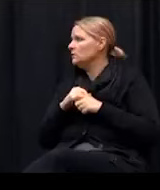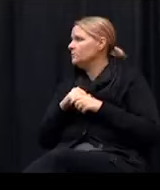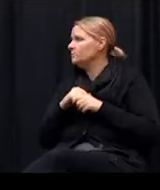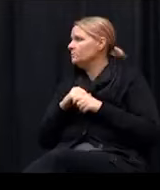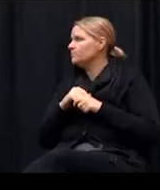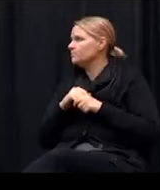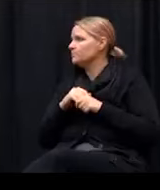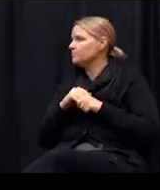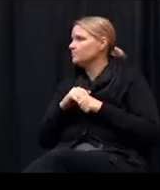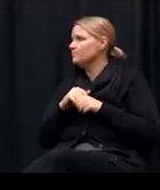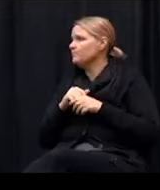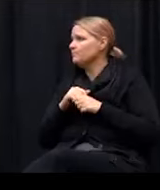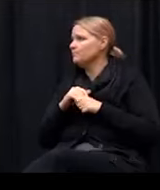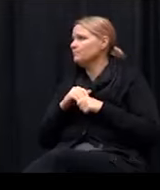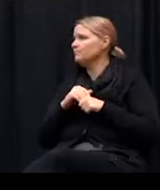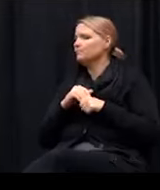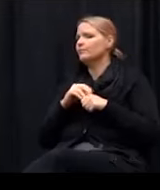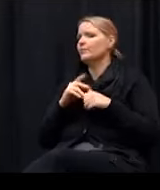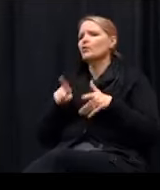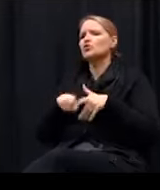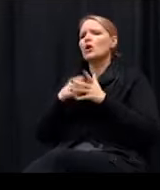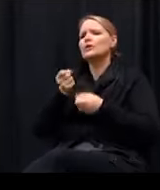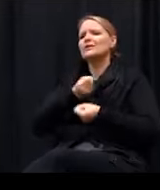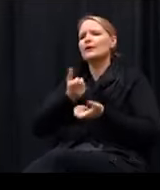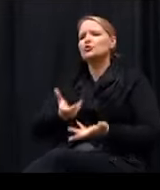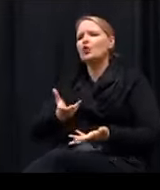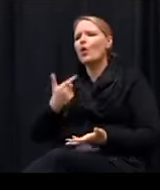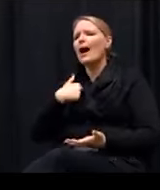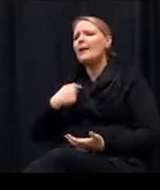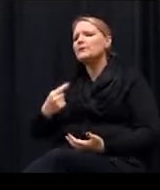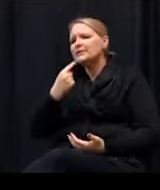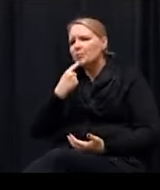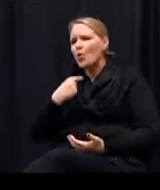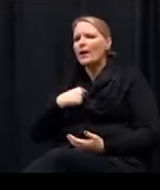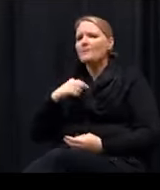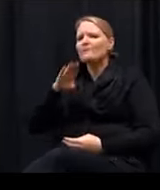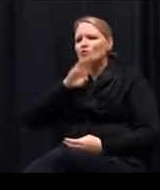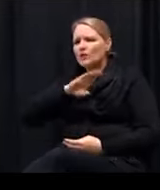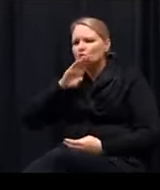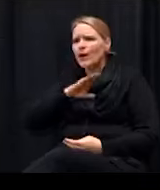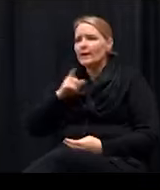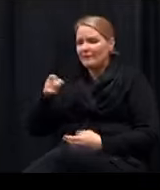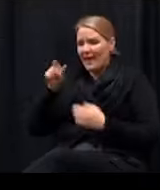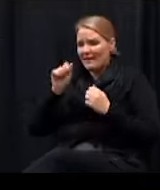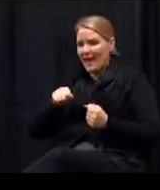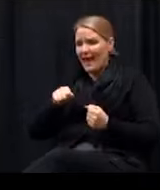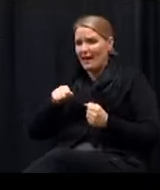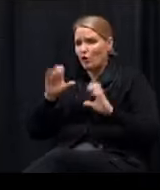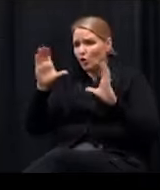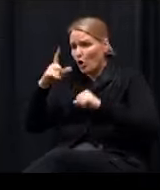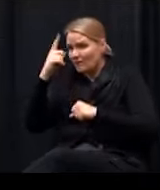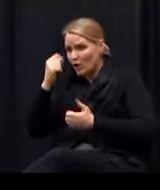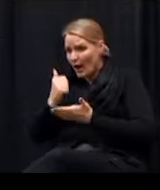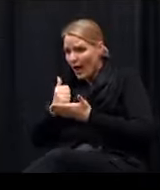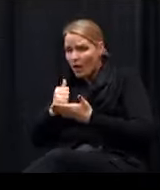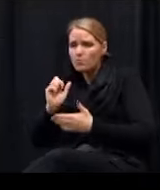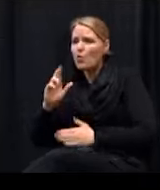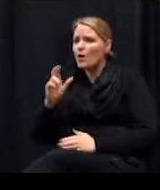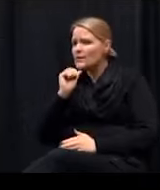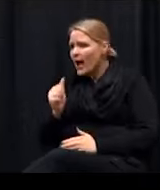So they're beginning to be able to voice their disappointments and frustrations. Are they able to go and are they seeking for help or are